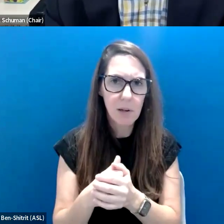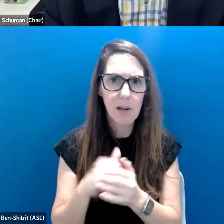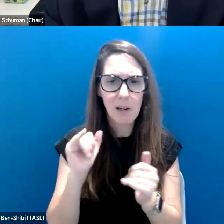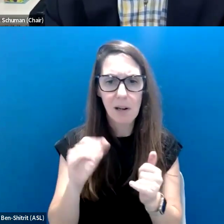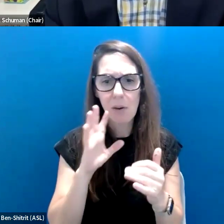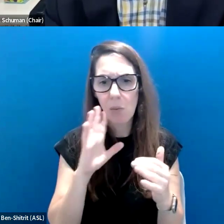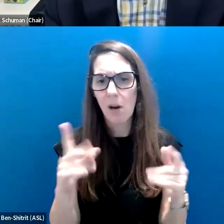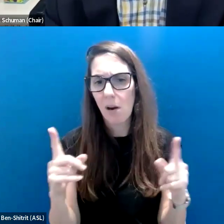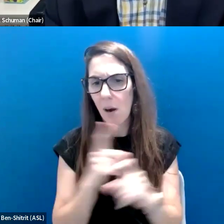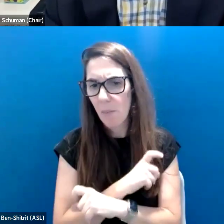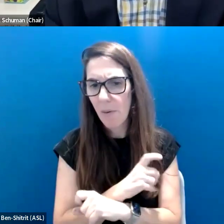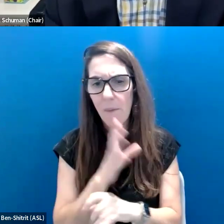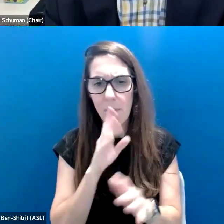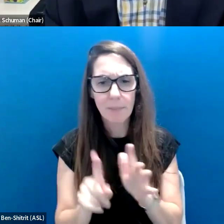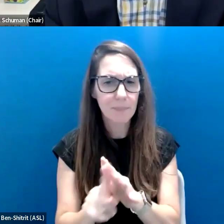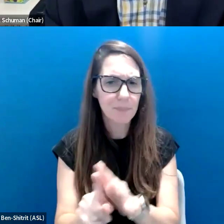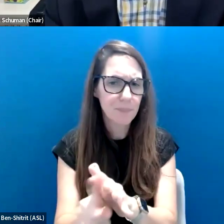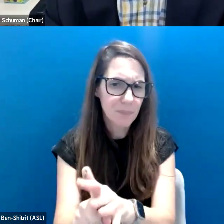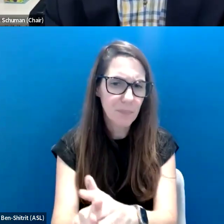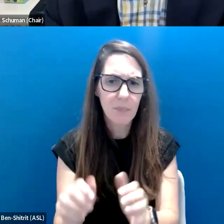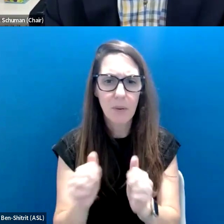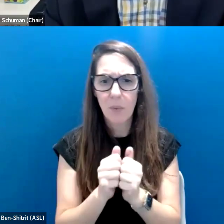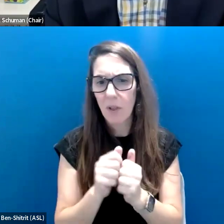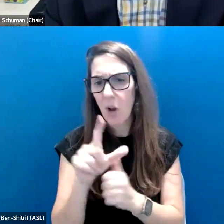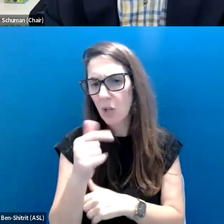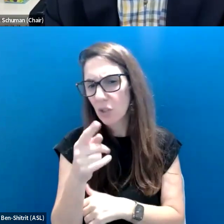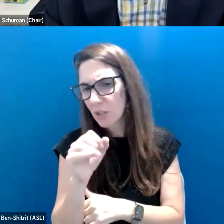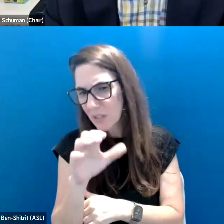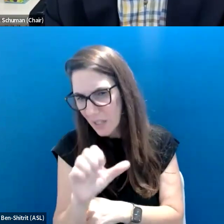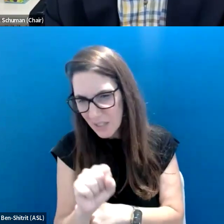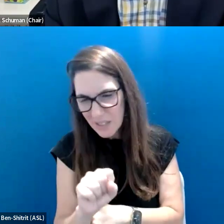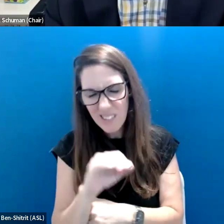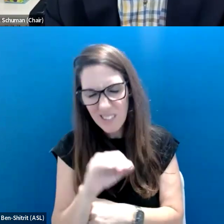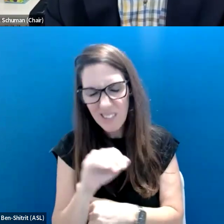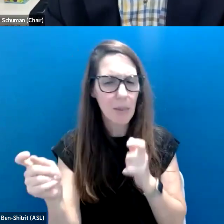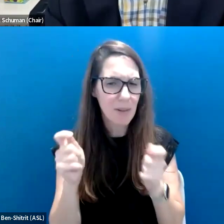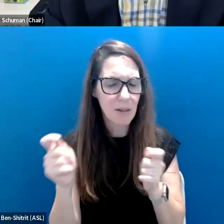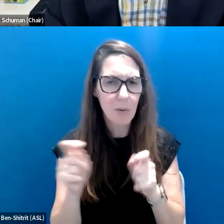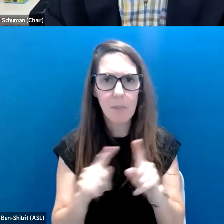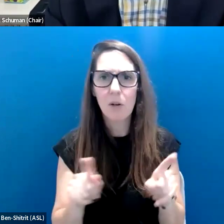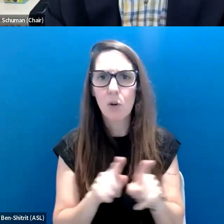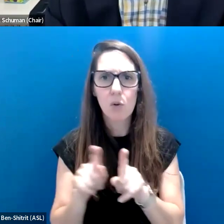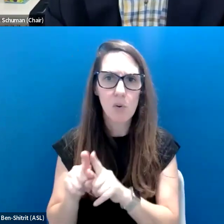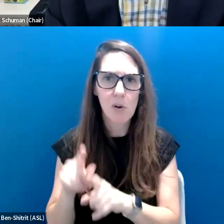complications that arise with that logistically and administratively. But also, I mean, the idea of